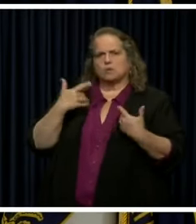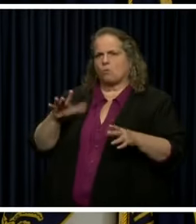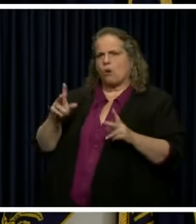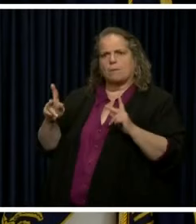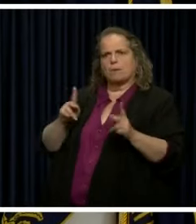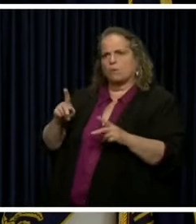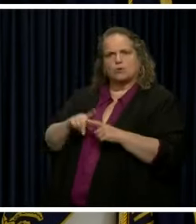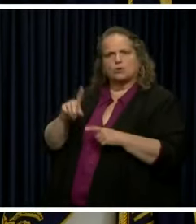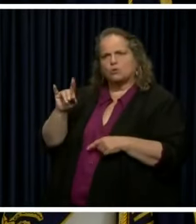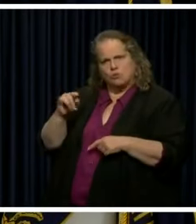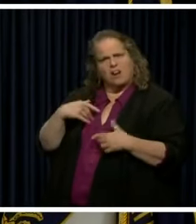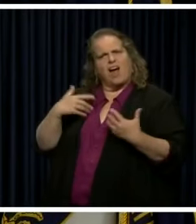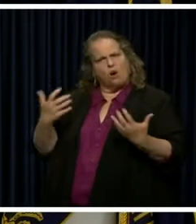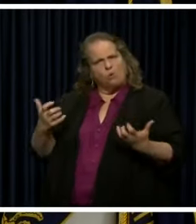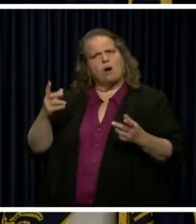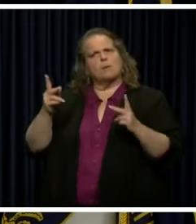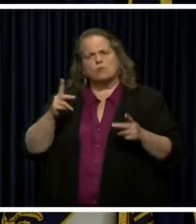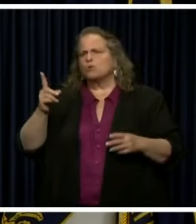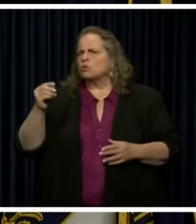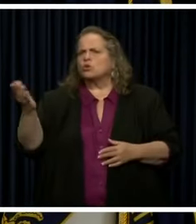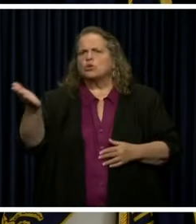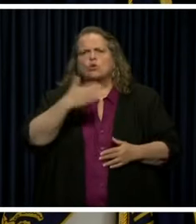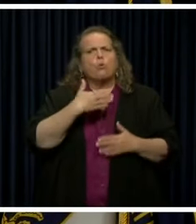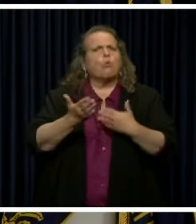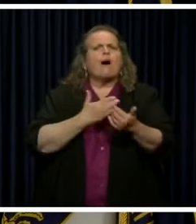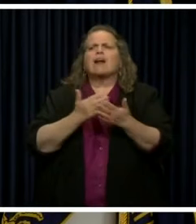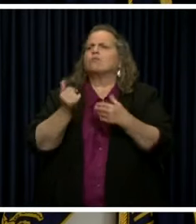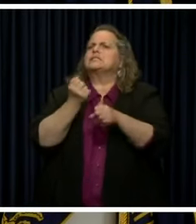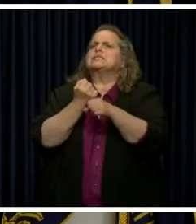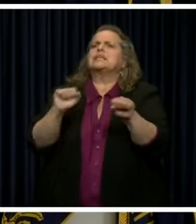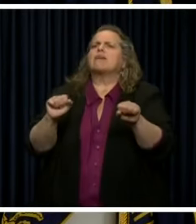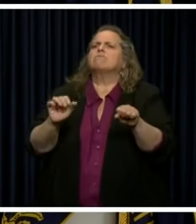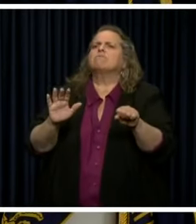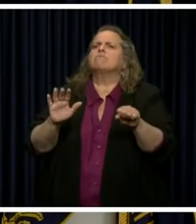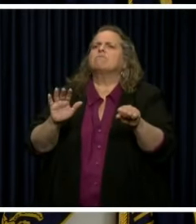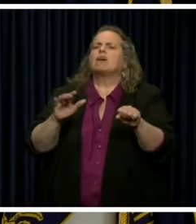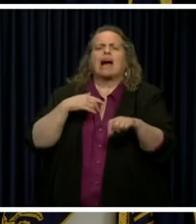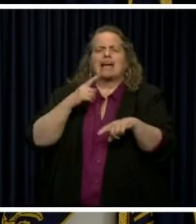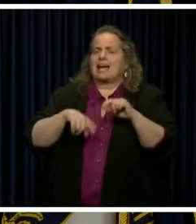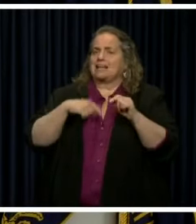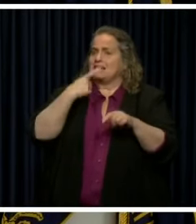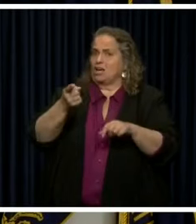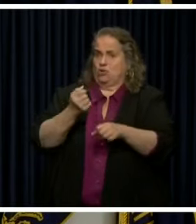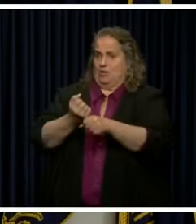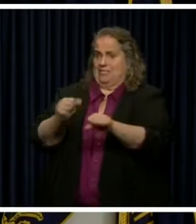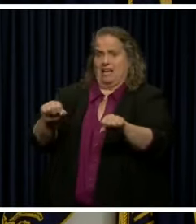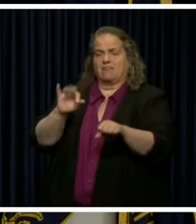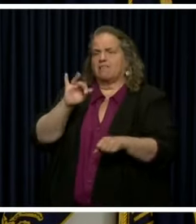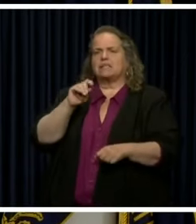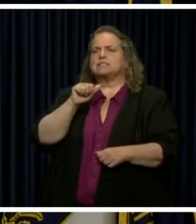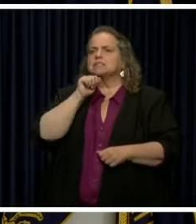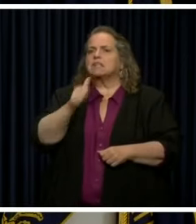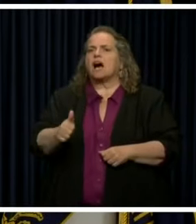want people to do anything that's safe. It's that I can't tell you that something is safe when it's not.